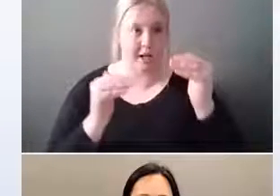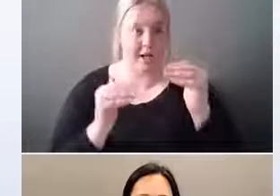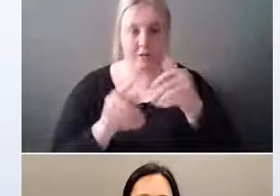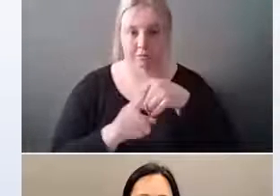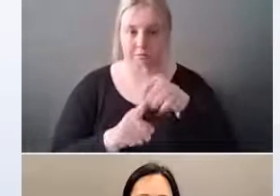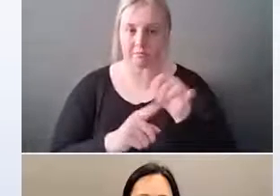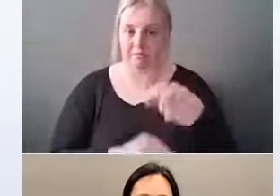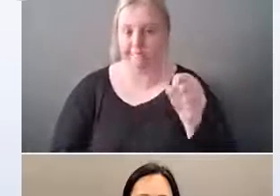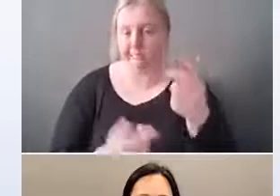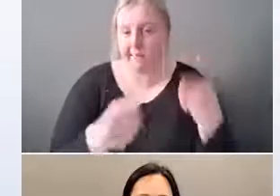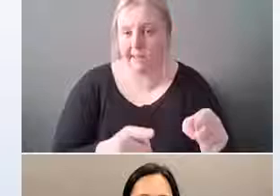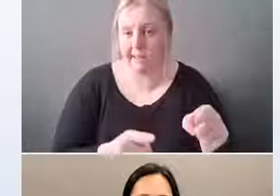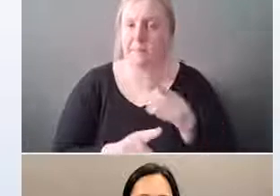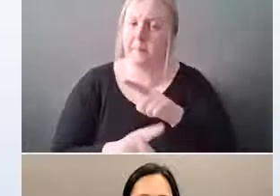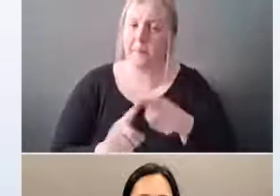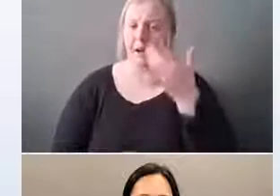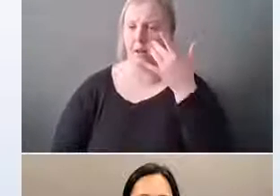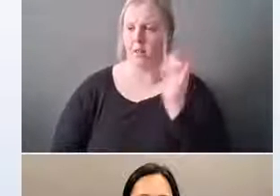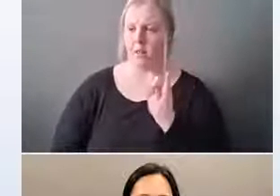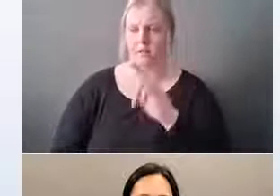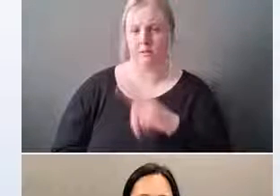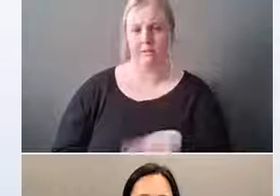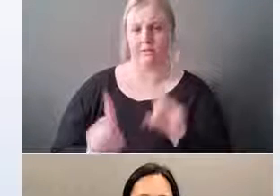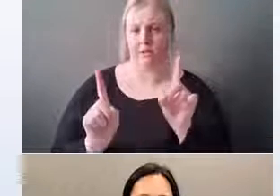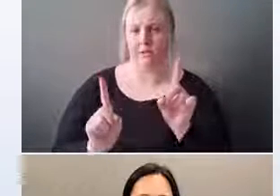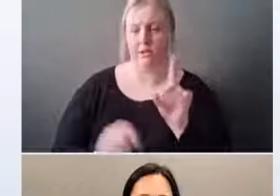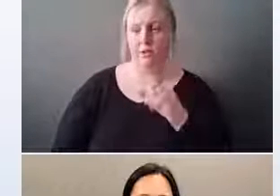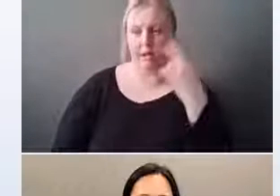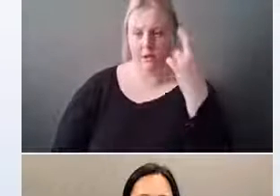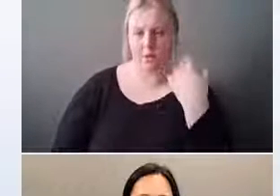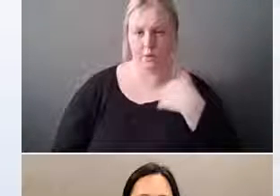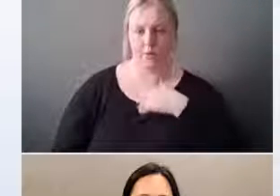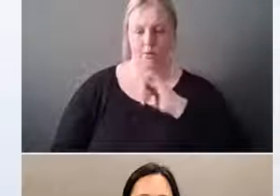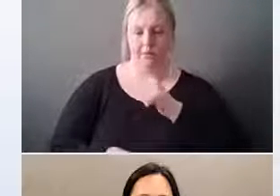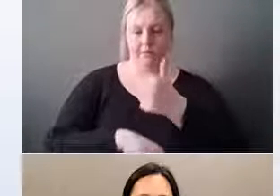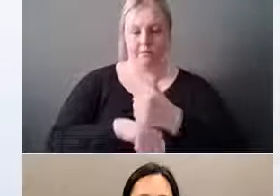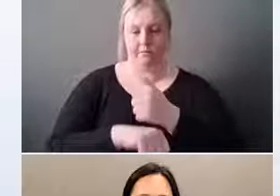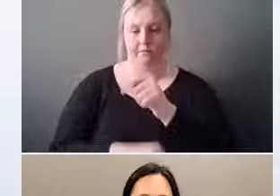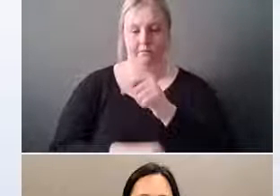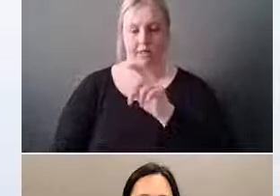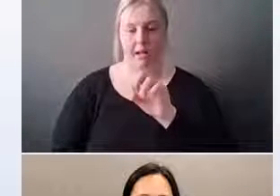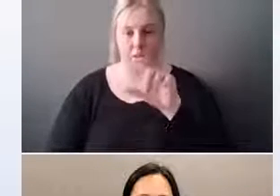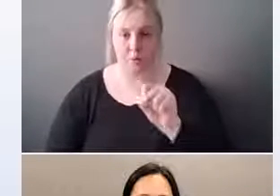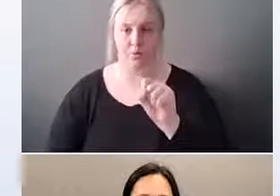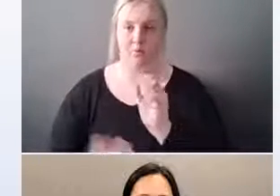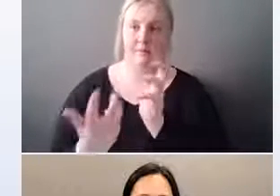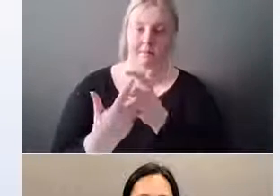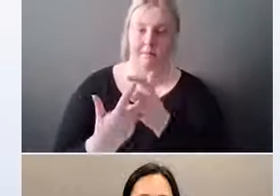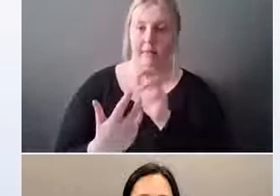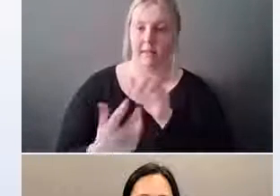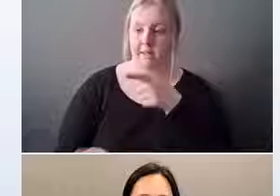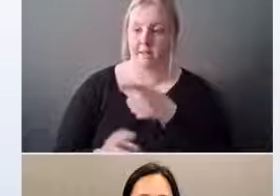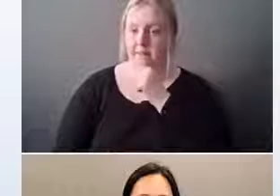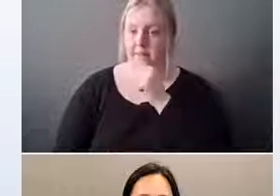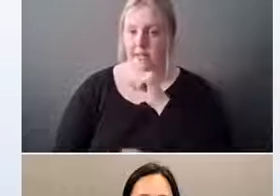manifests itself in a different way, and as such, why we've developed a toolkit that is age appropriate. But if we look at